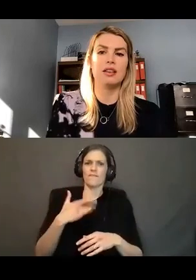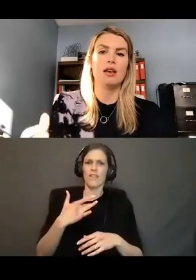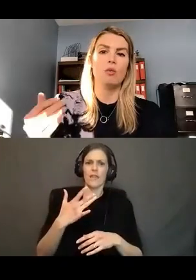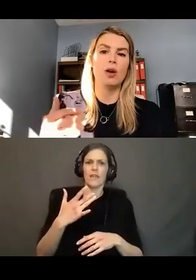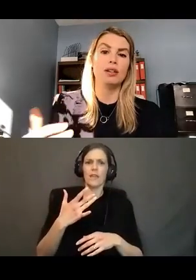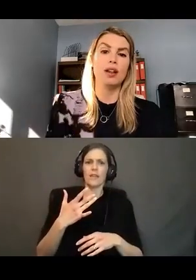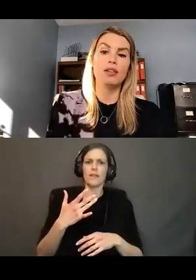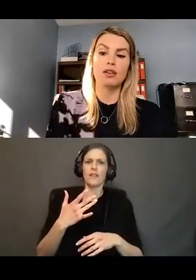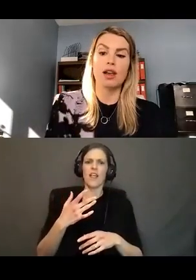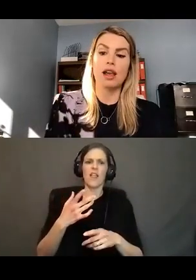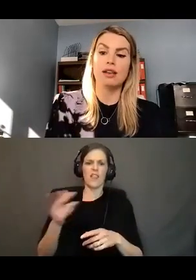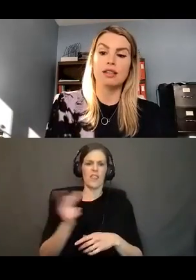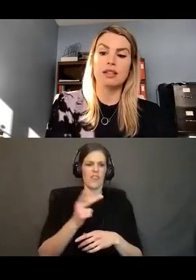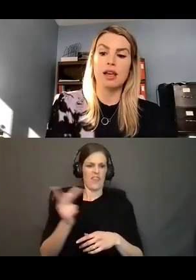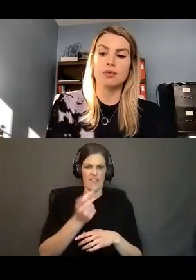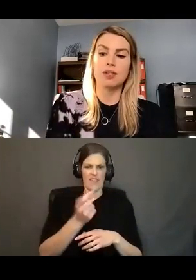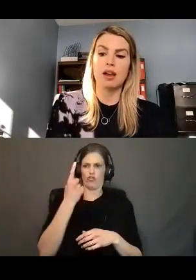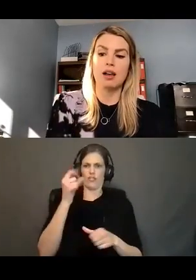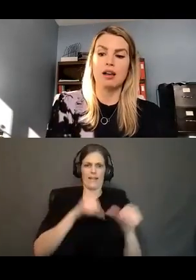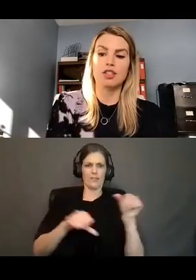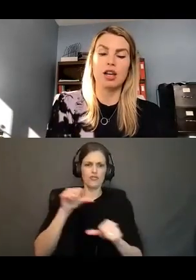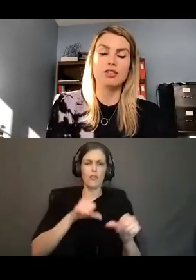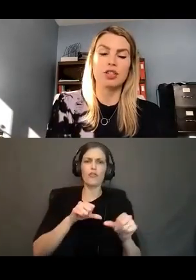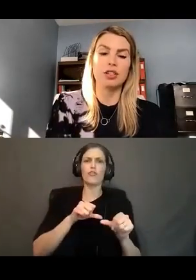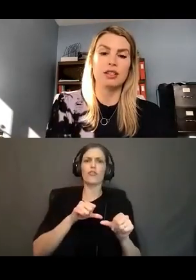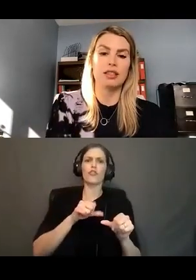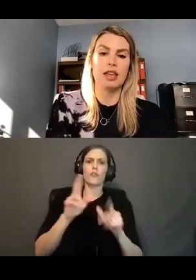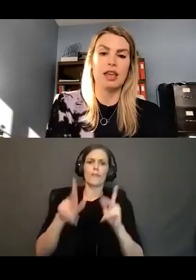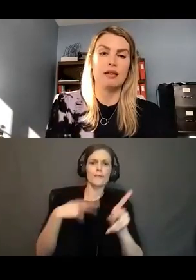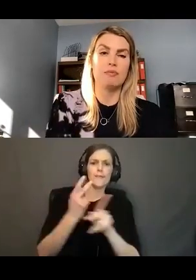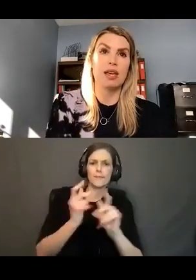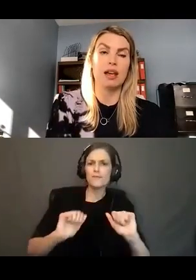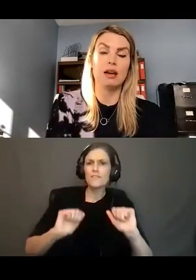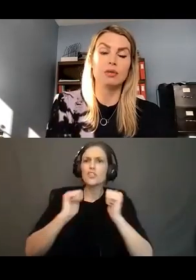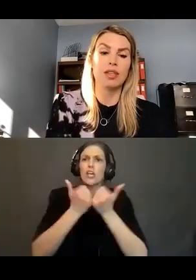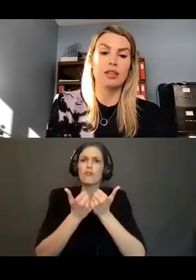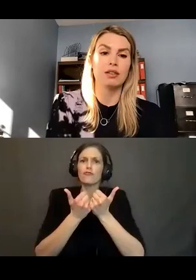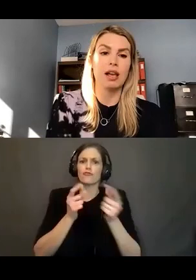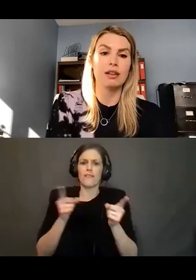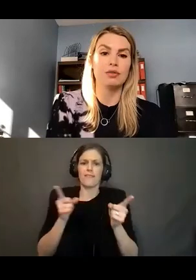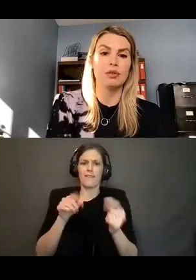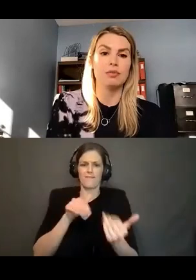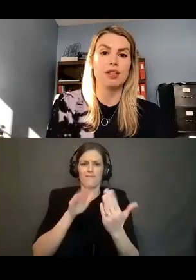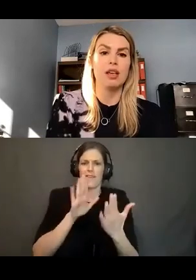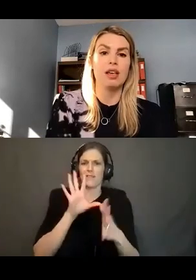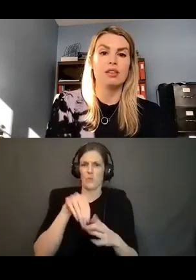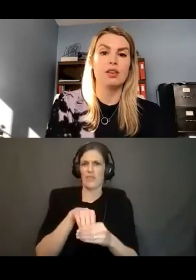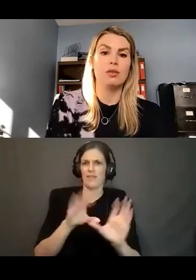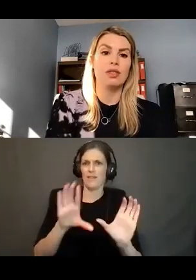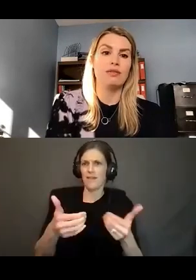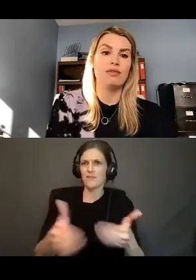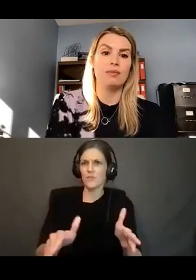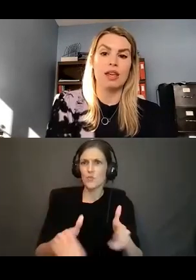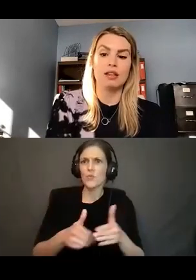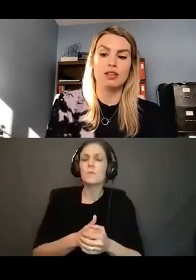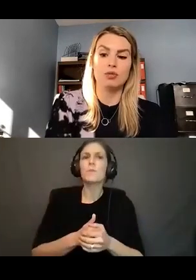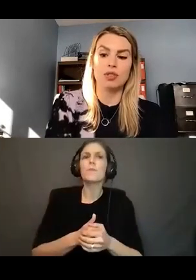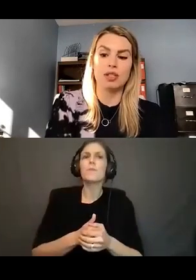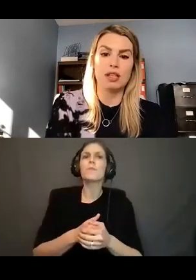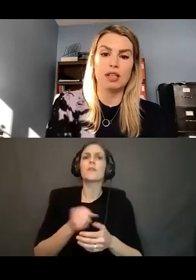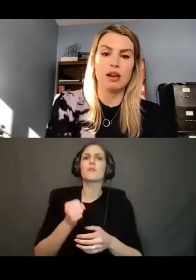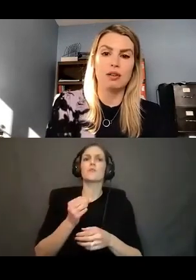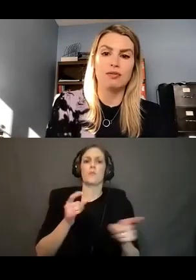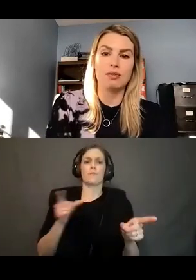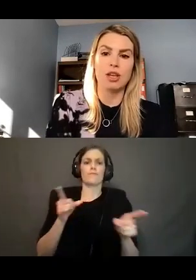understand one another and the types of challenges that they may encounter within their classrooms. So they choose